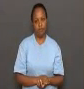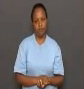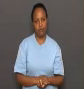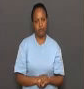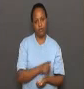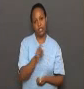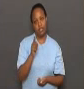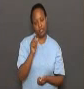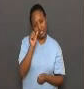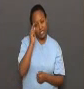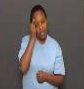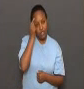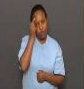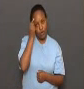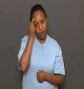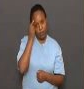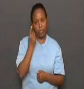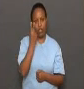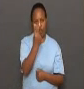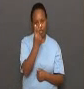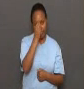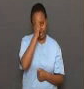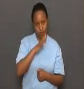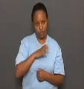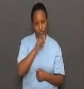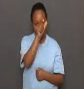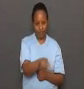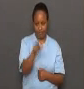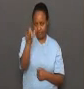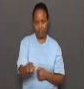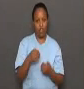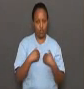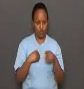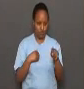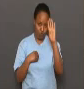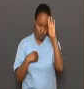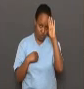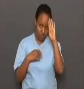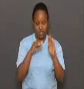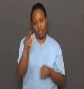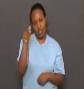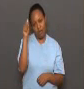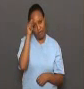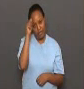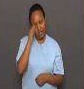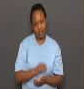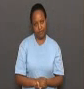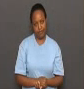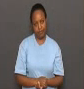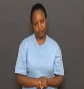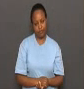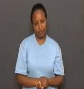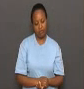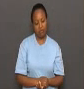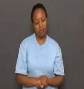Suppose for a moment that there are two people, Baruch and Abebe.